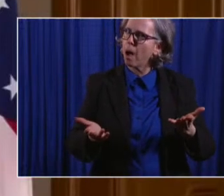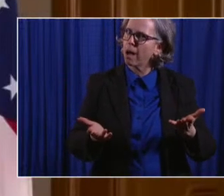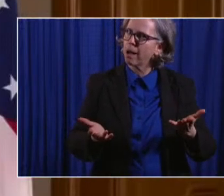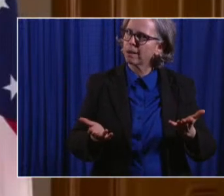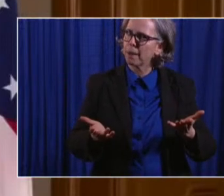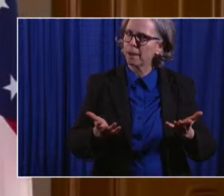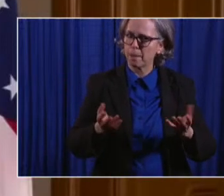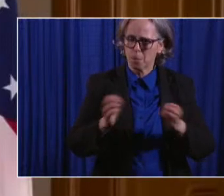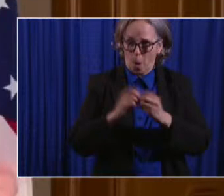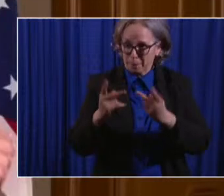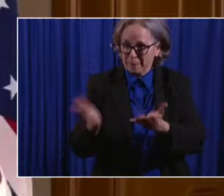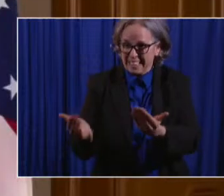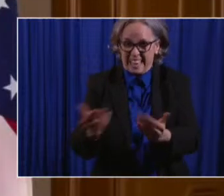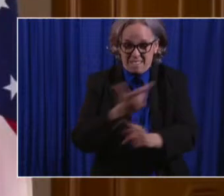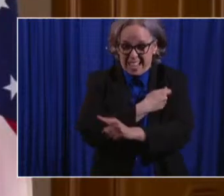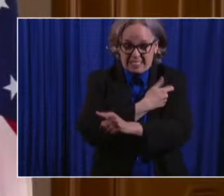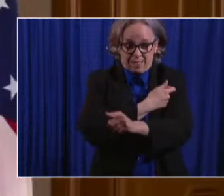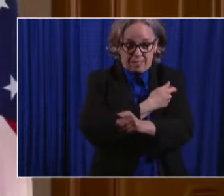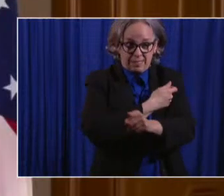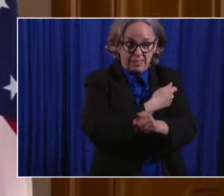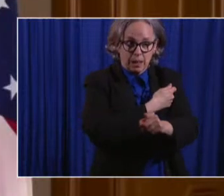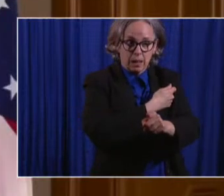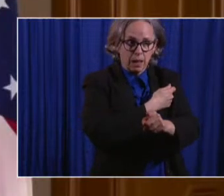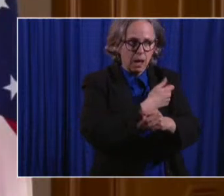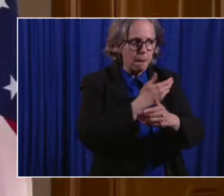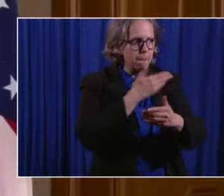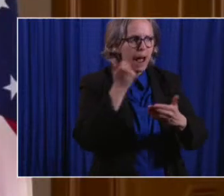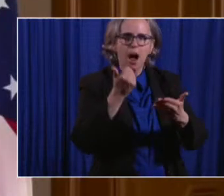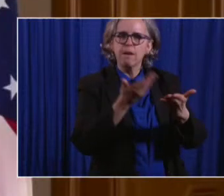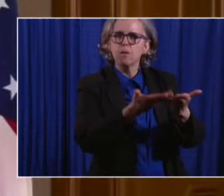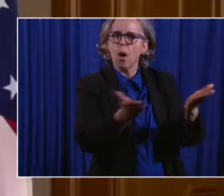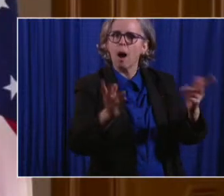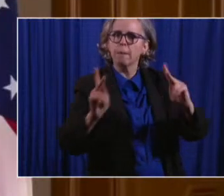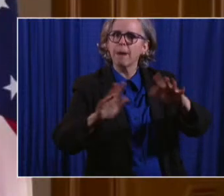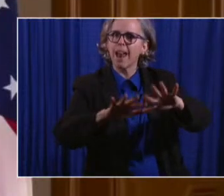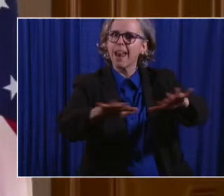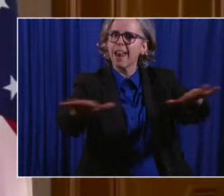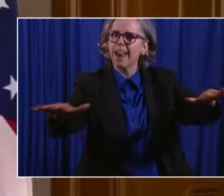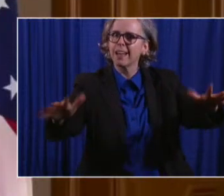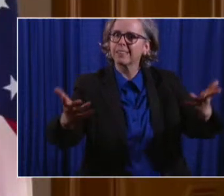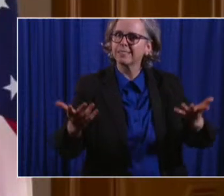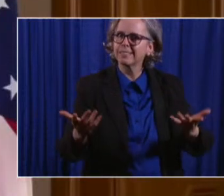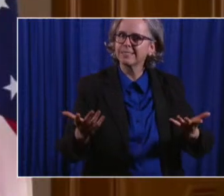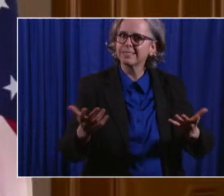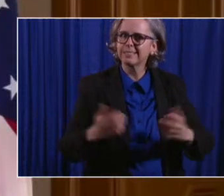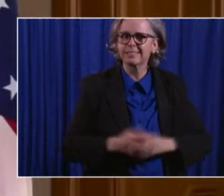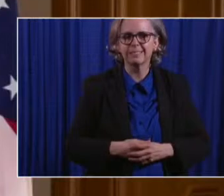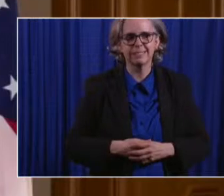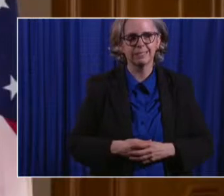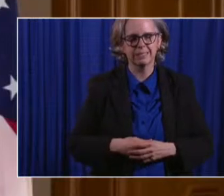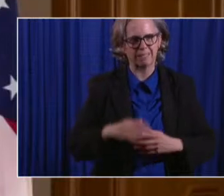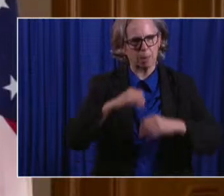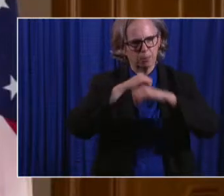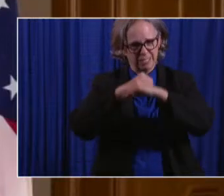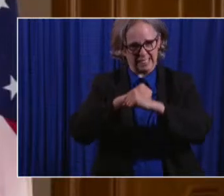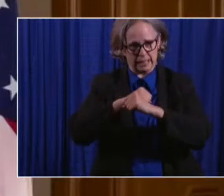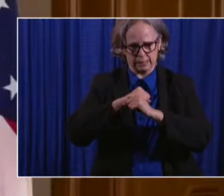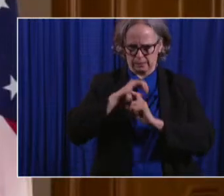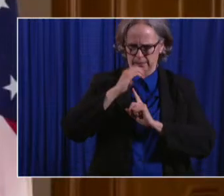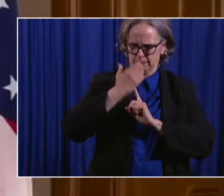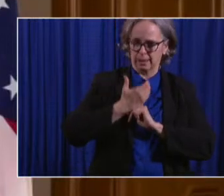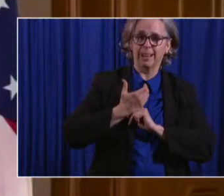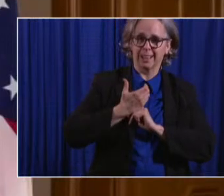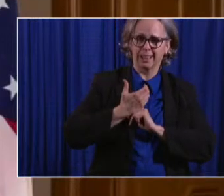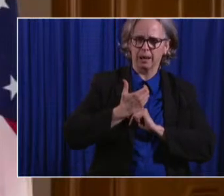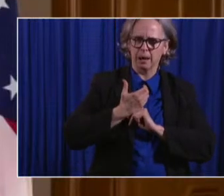for them. They put a cloak of protection around themselves, but they also help slow it down. And